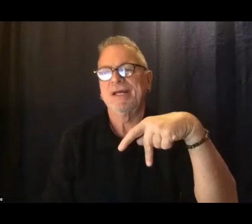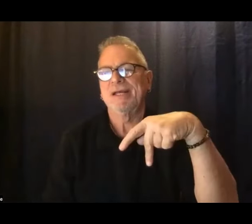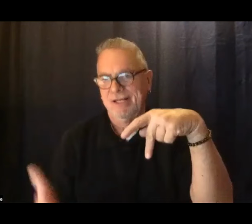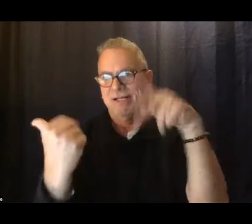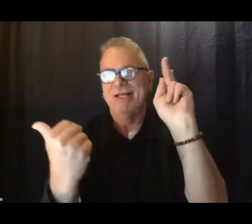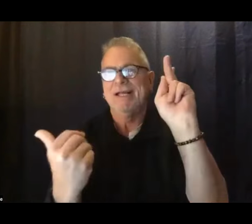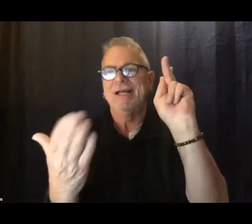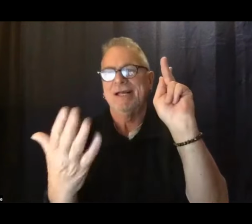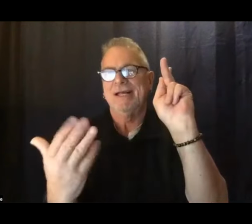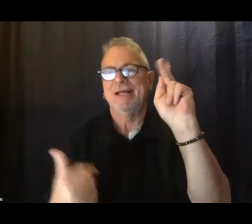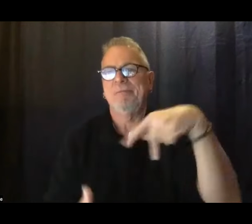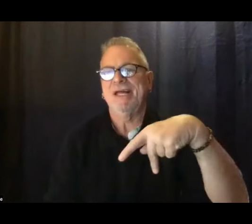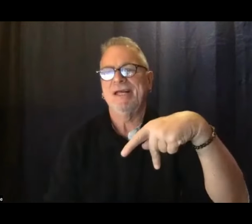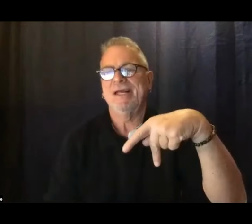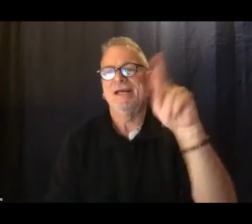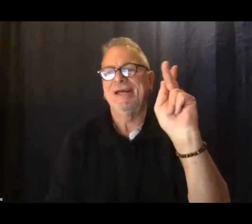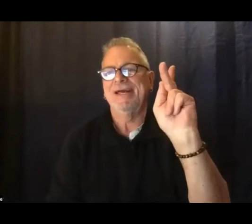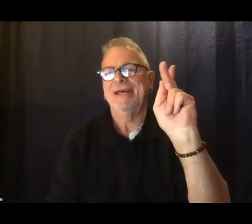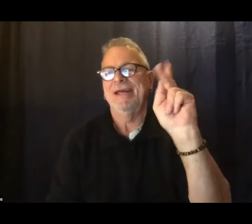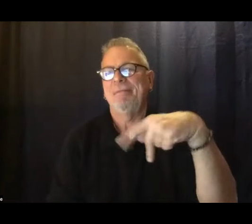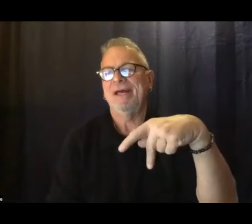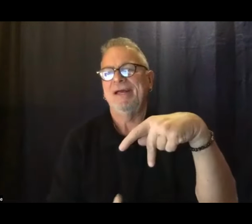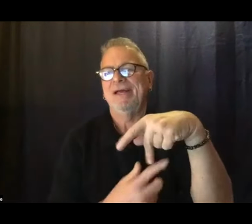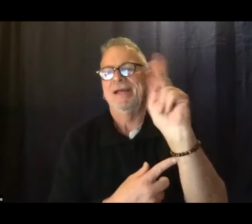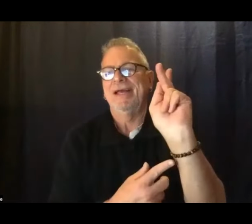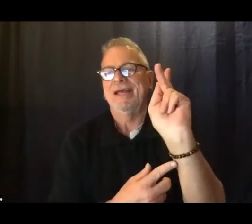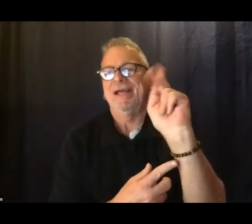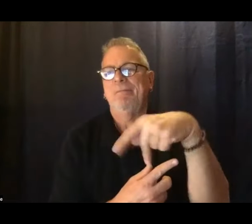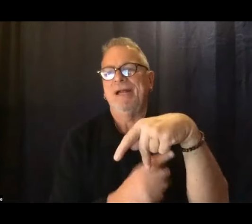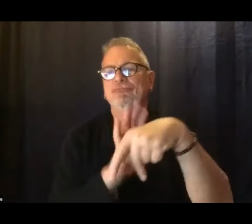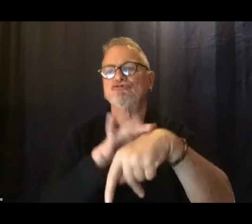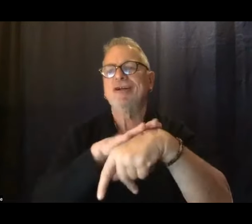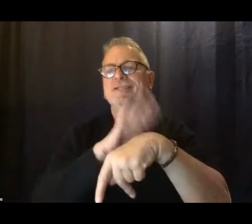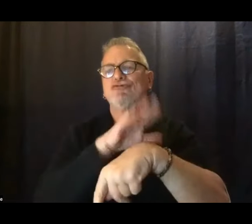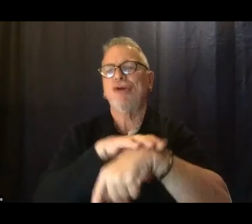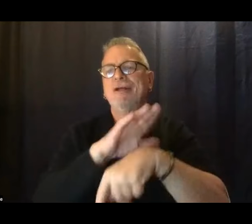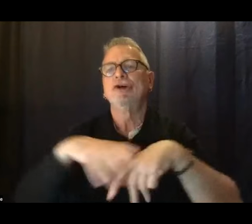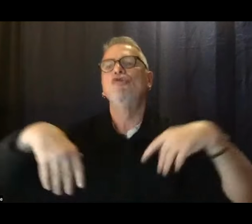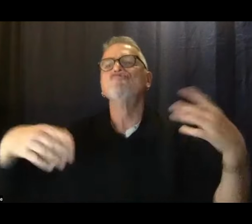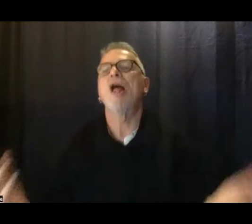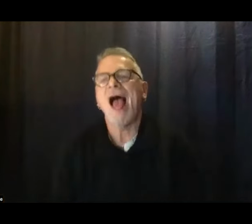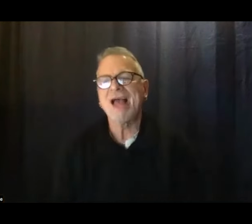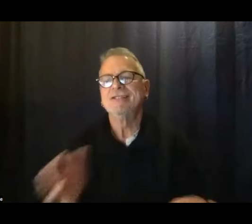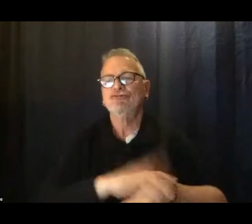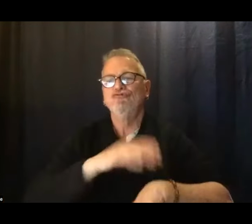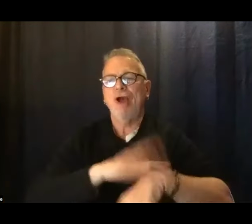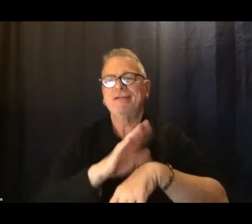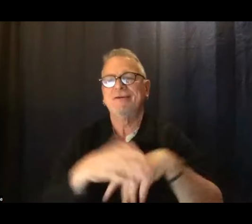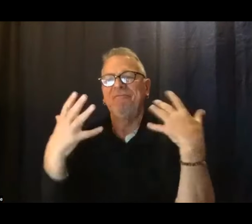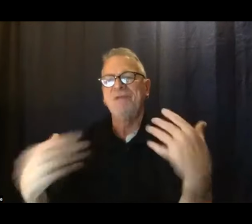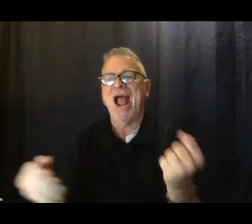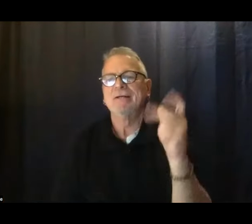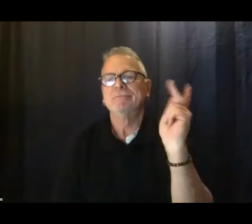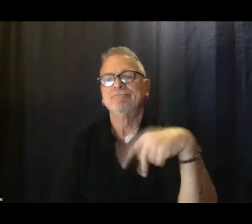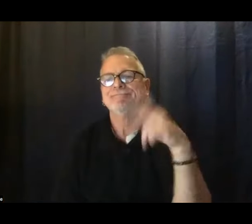P, K, P. Go ahead and copy me. Hand shape stays the same. There's no change to it. The wrist is the key